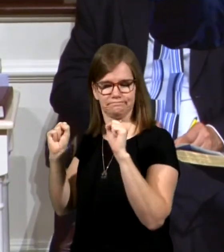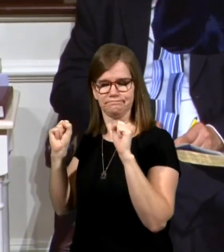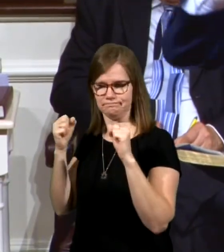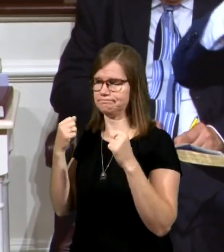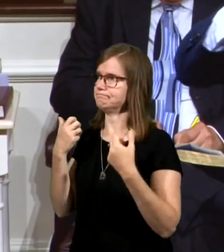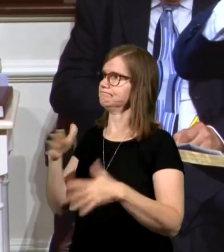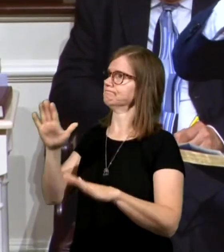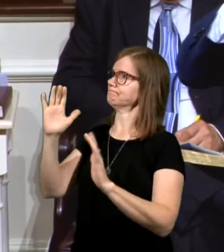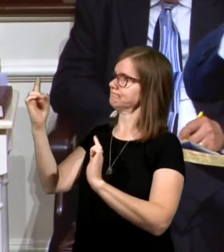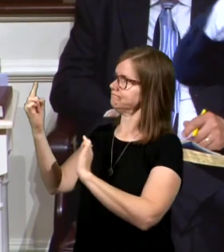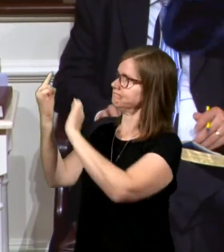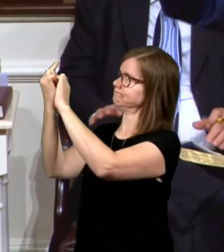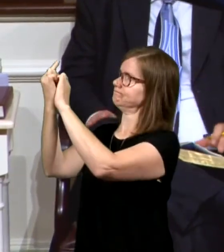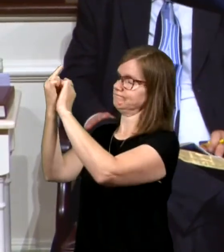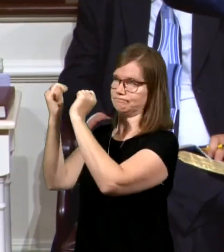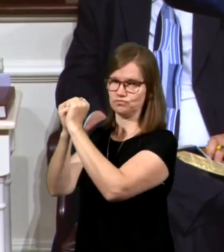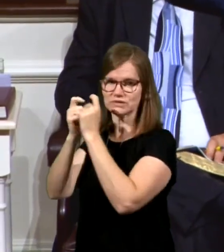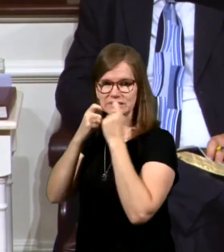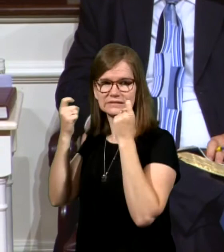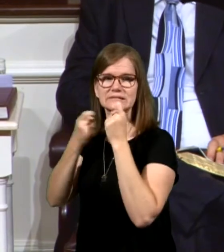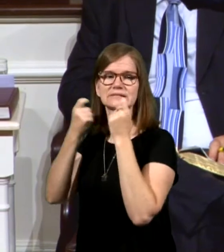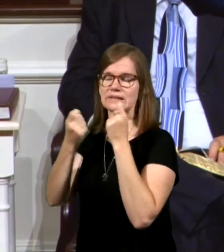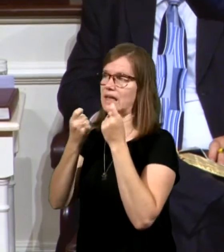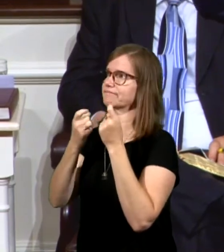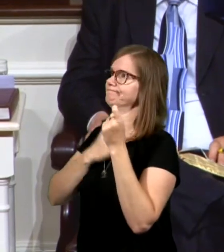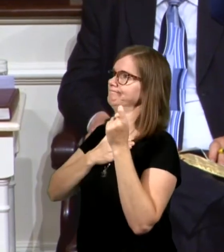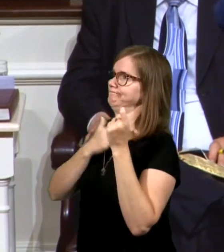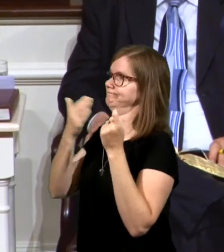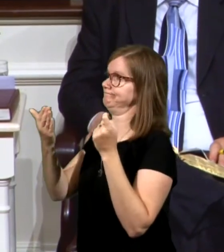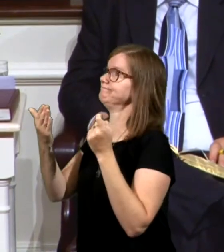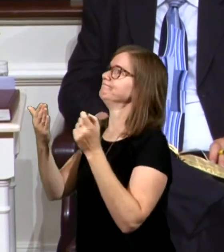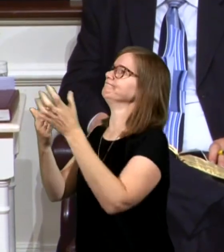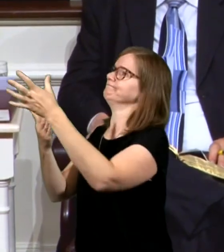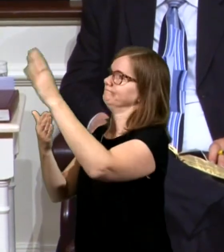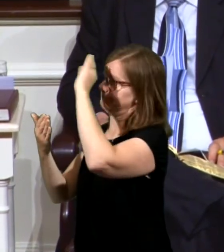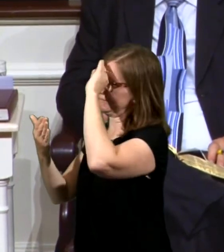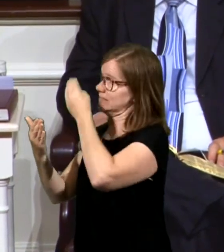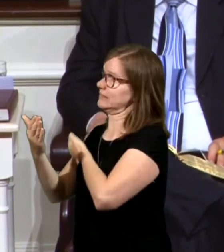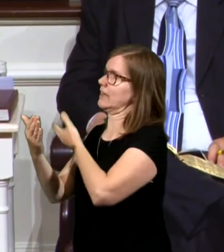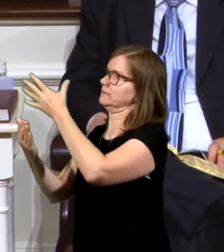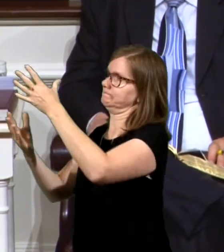have come to God with your sin, and He gives you His Son.